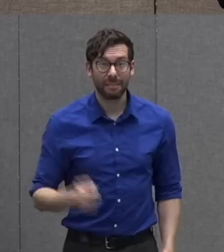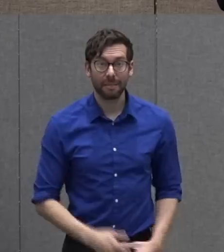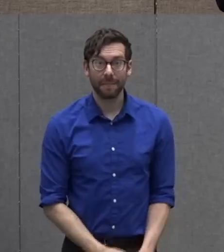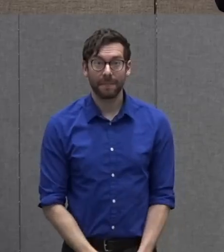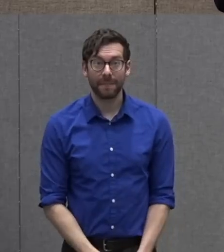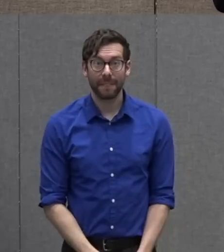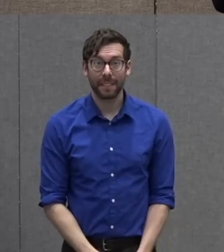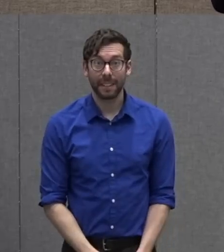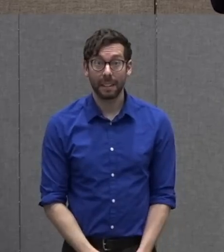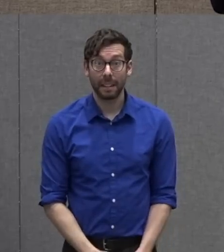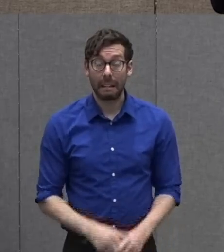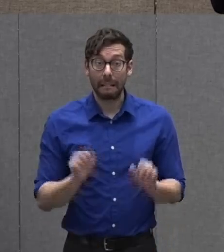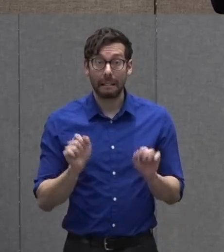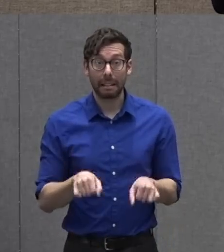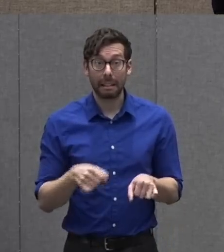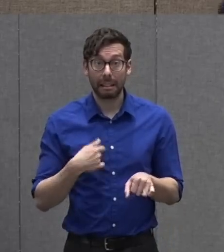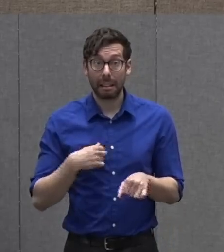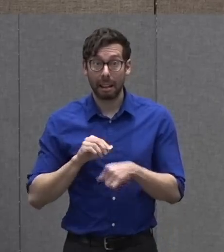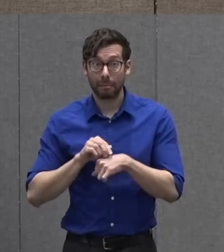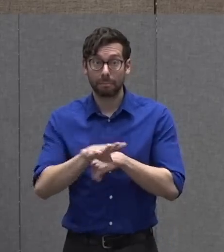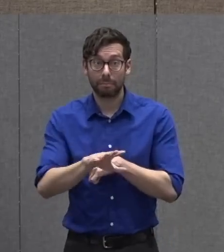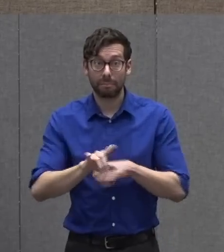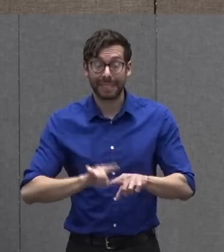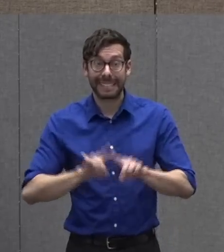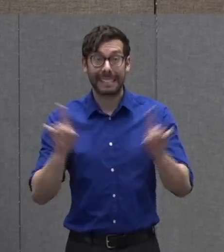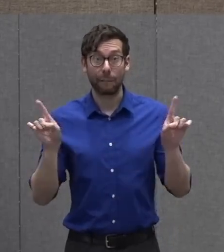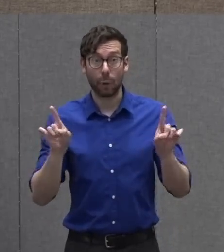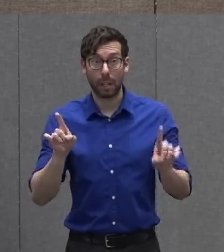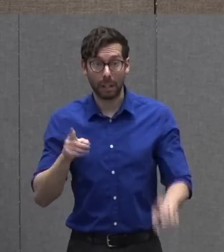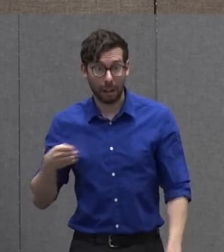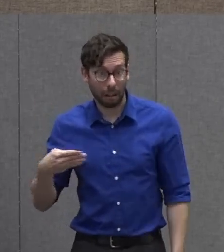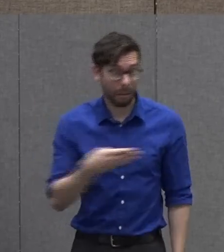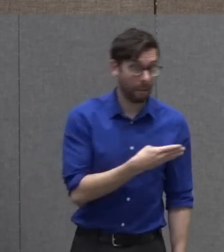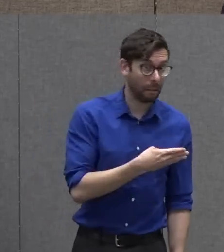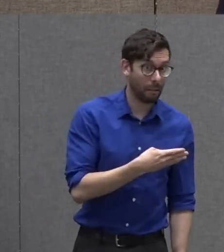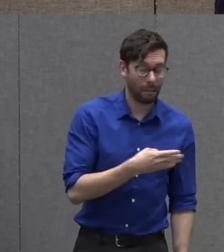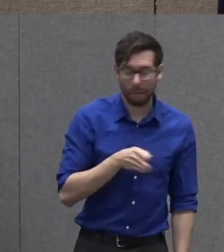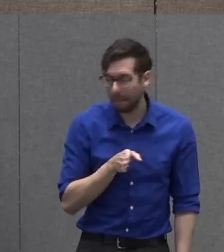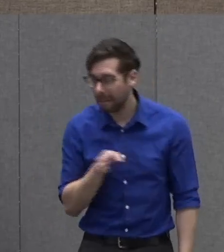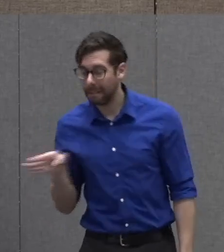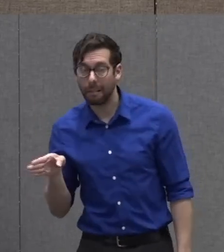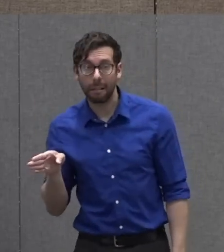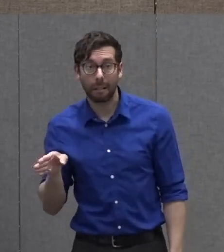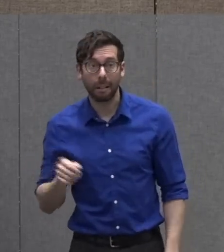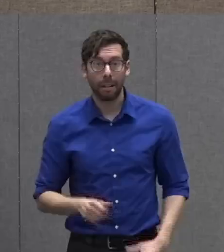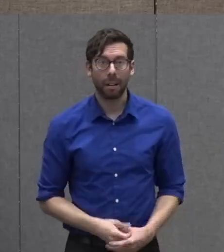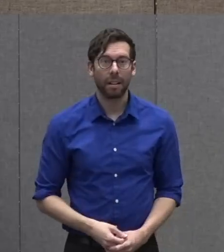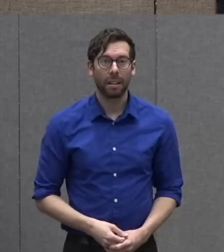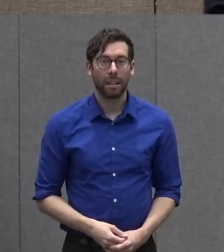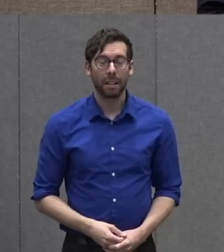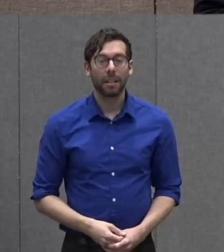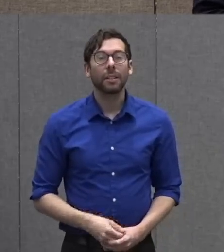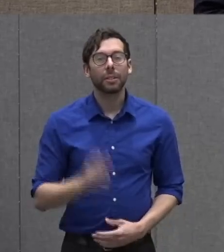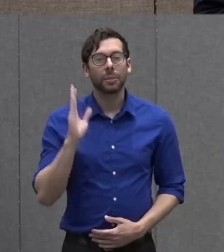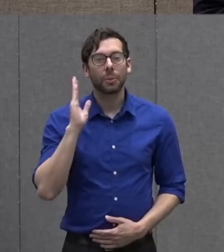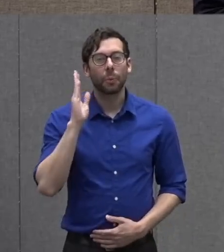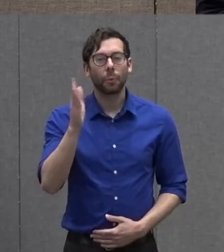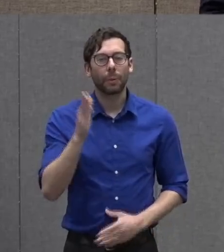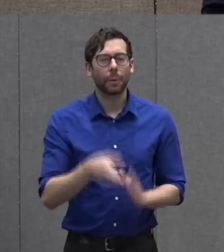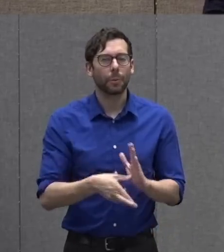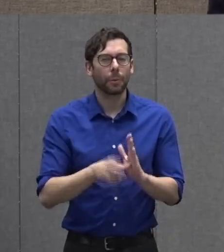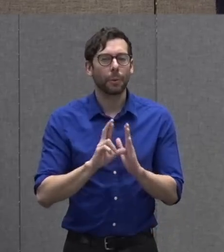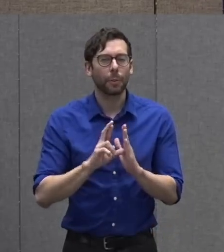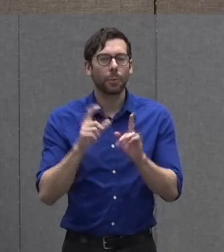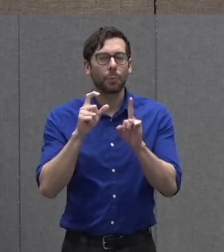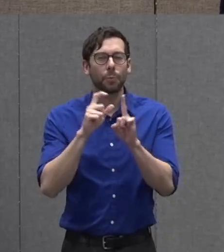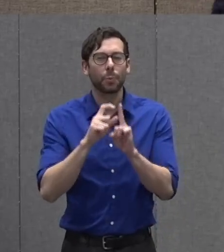Could I make it go in a different direction? So let's review some directions that we can describe our force, right, or